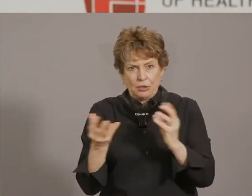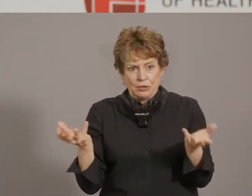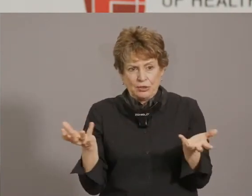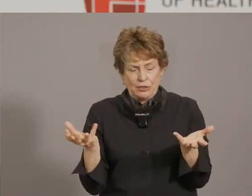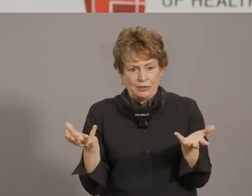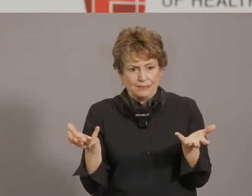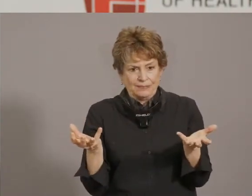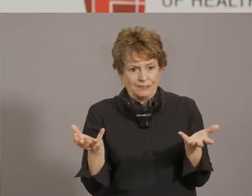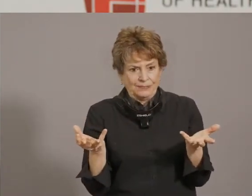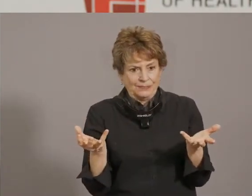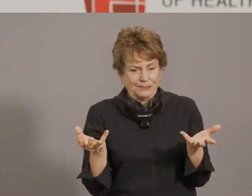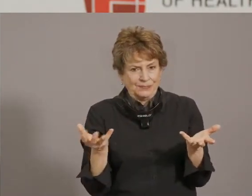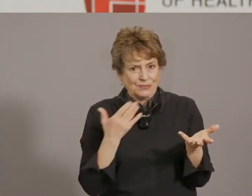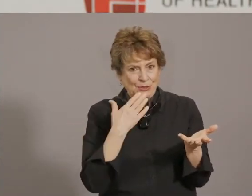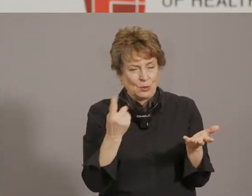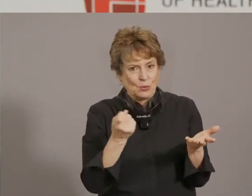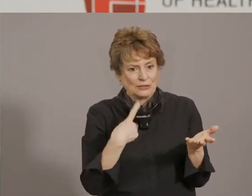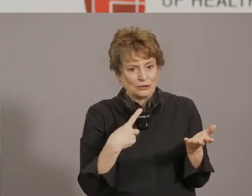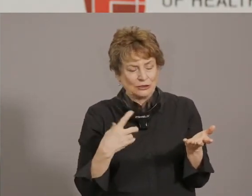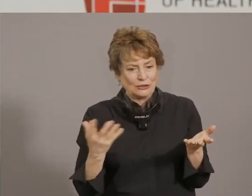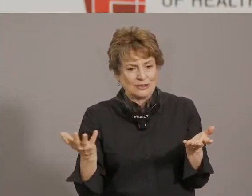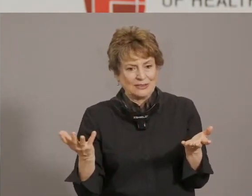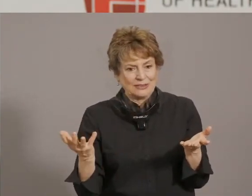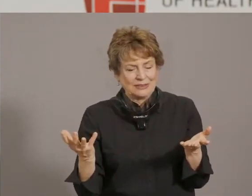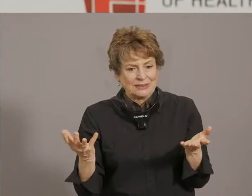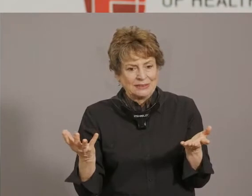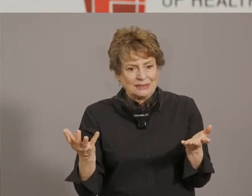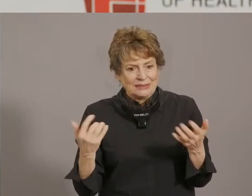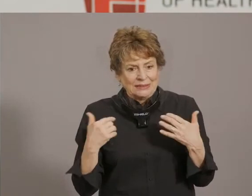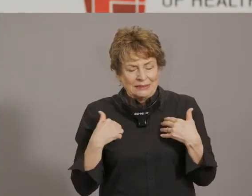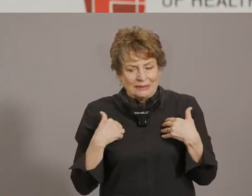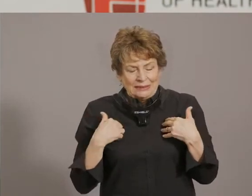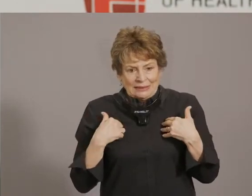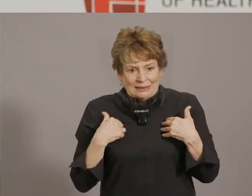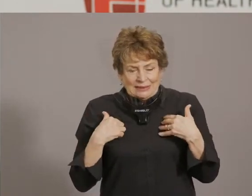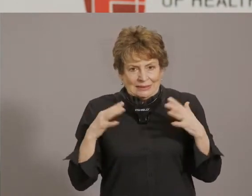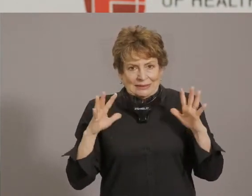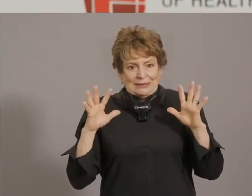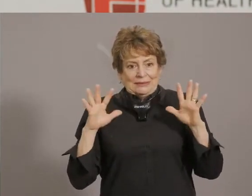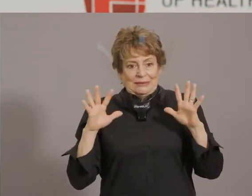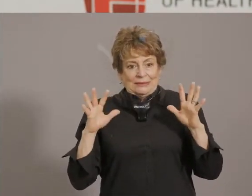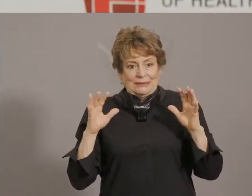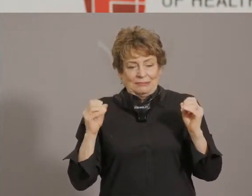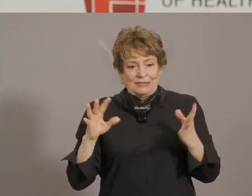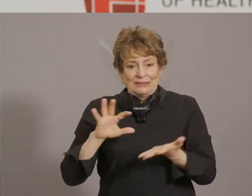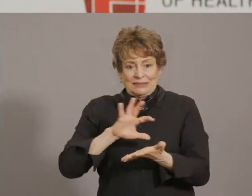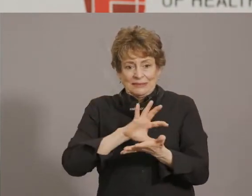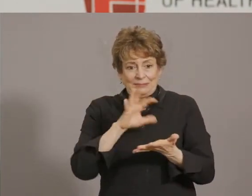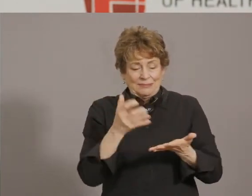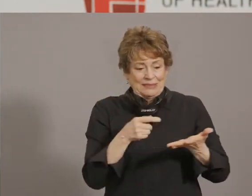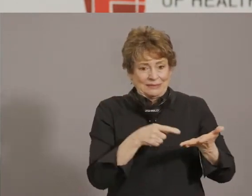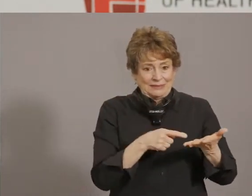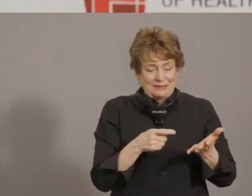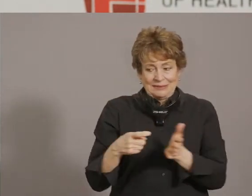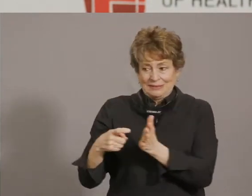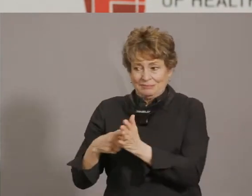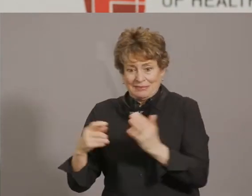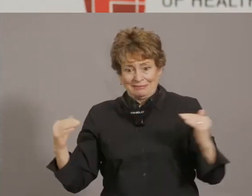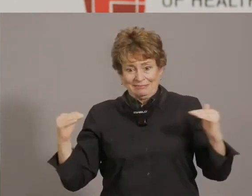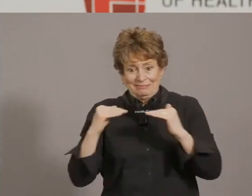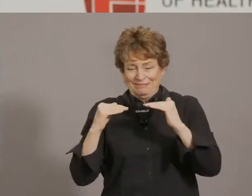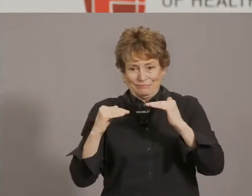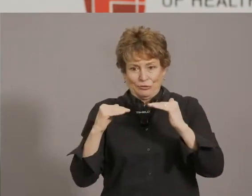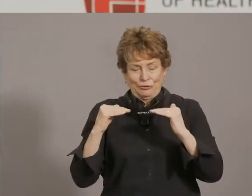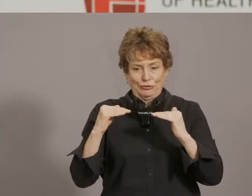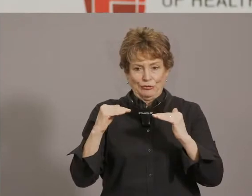So right now, you're right. We have supply that doesn't meet demand, and that's actually what phase 1 is when